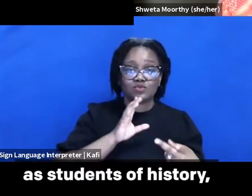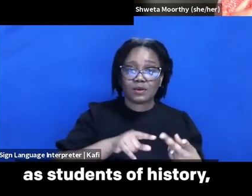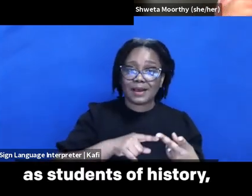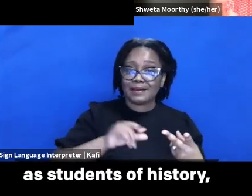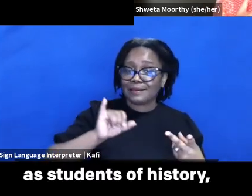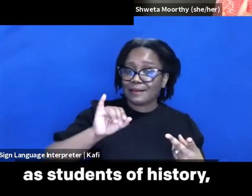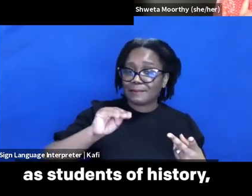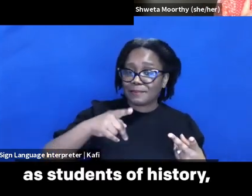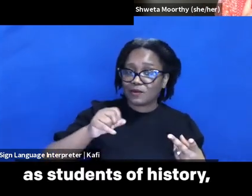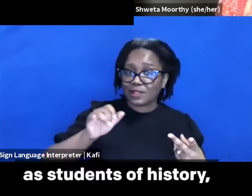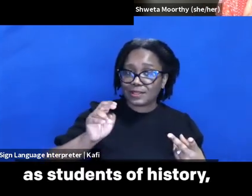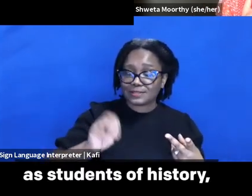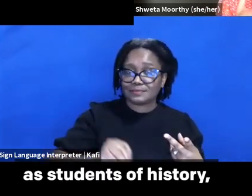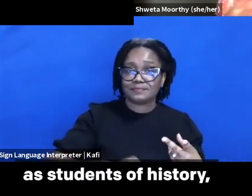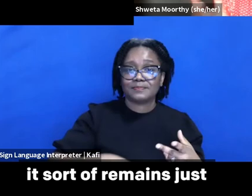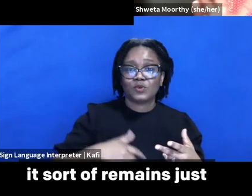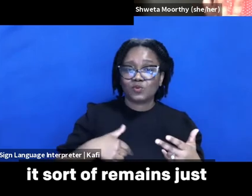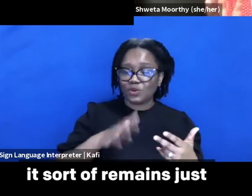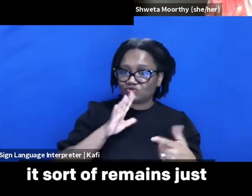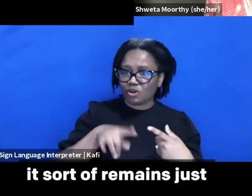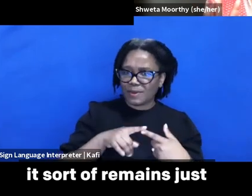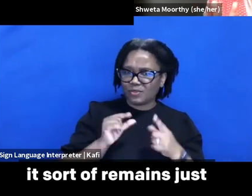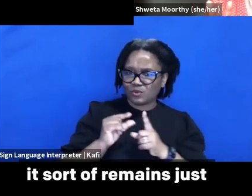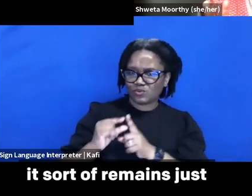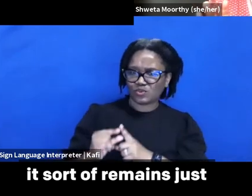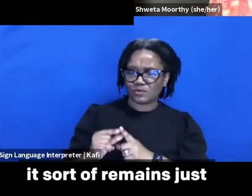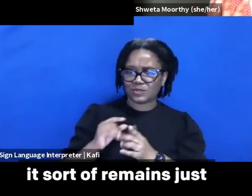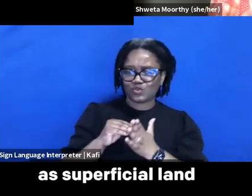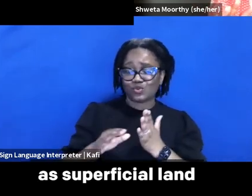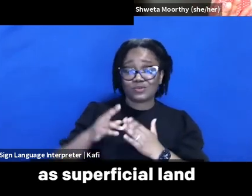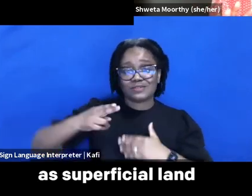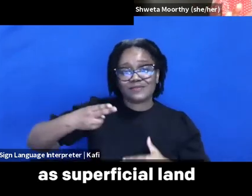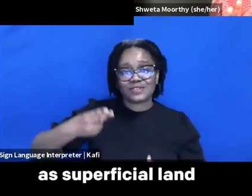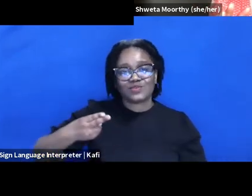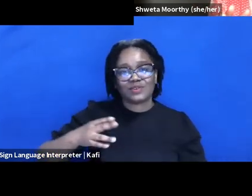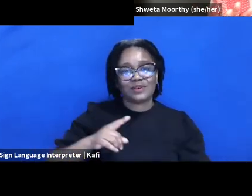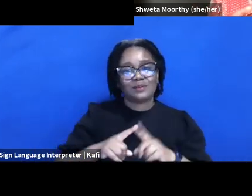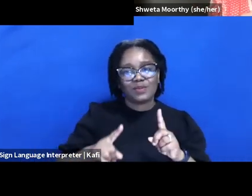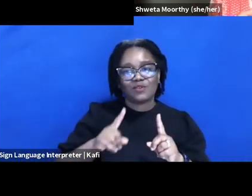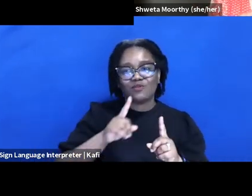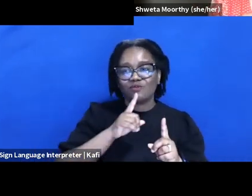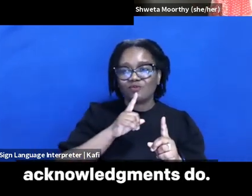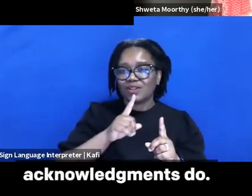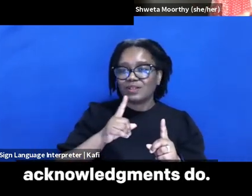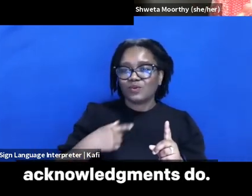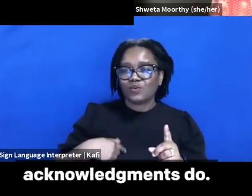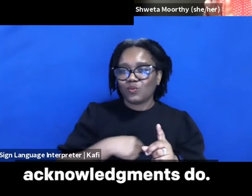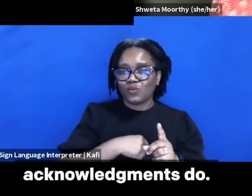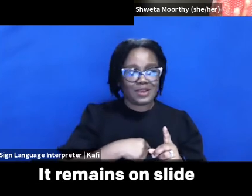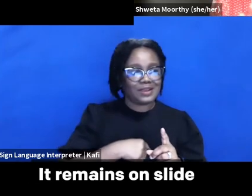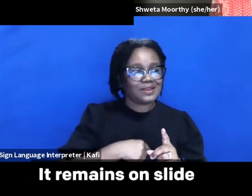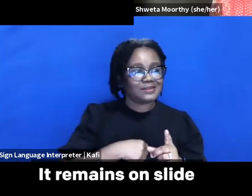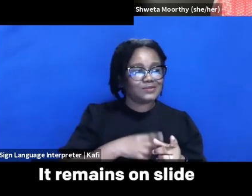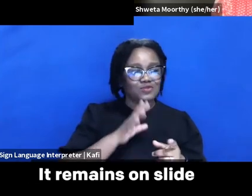as students of history, it sort of remains just as superficial land acknowledgements do.